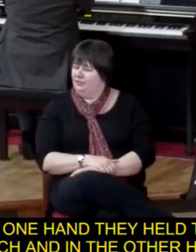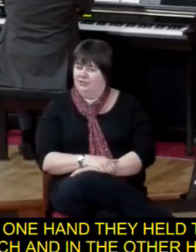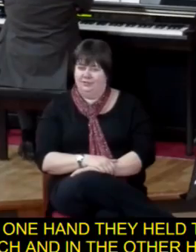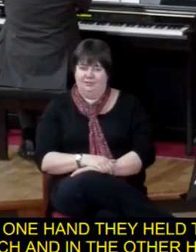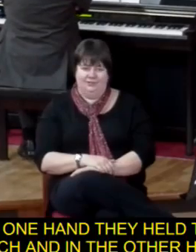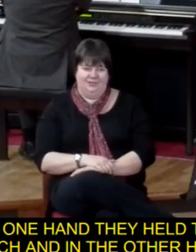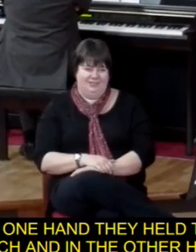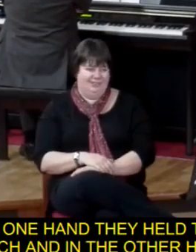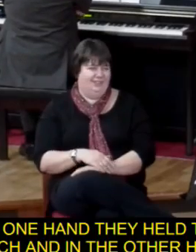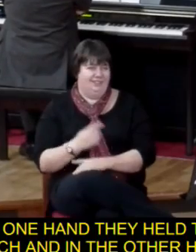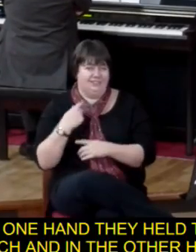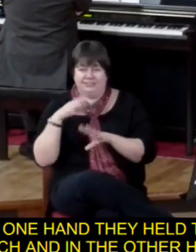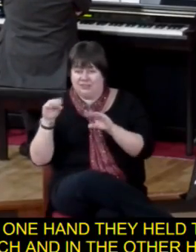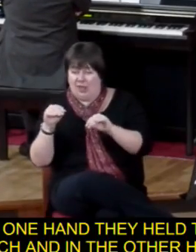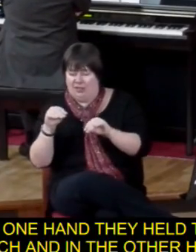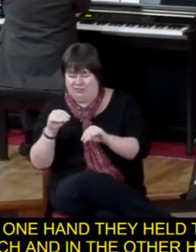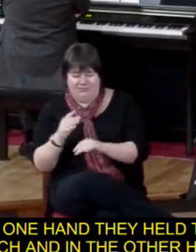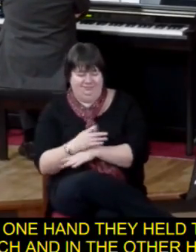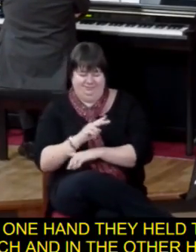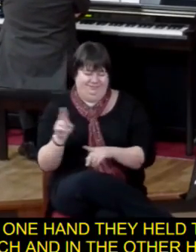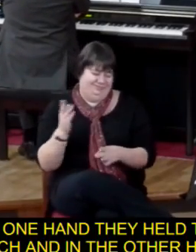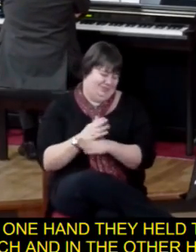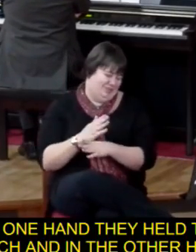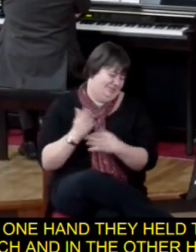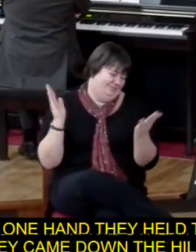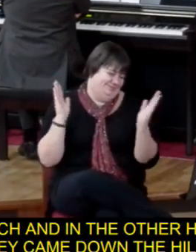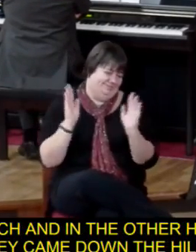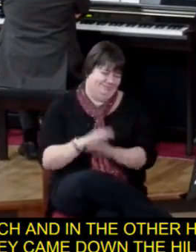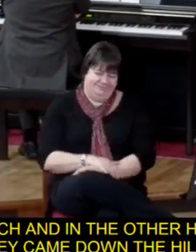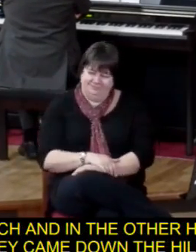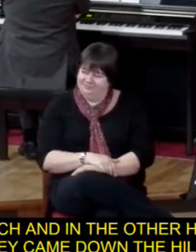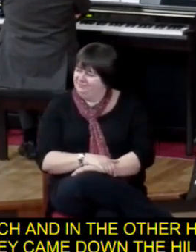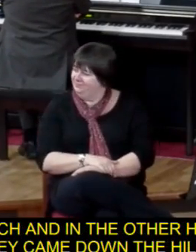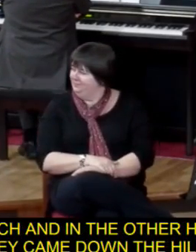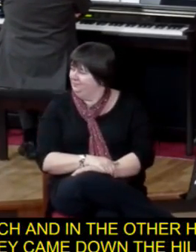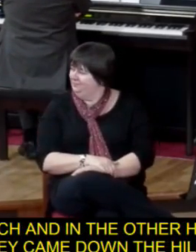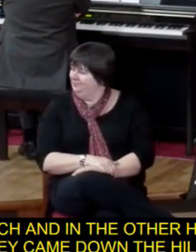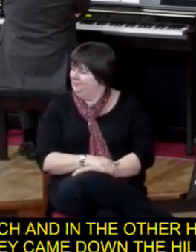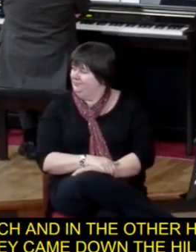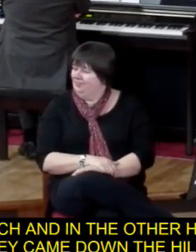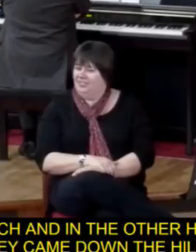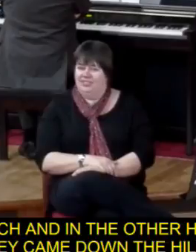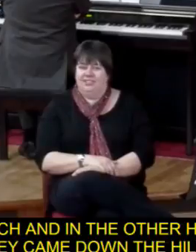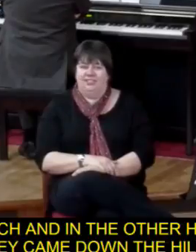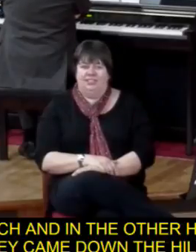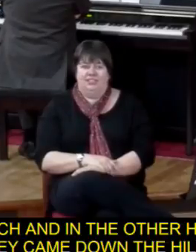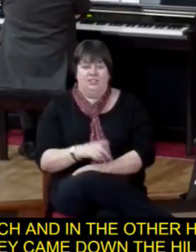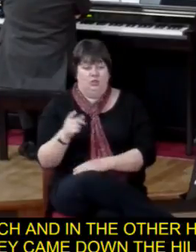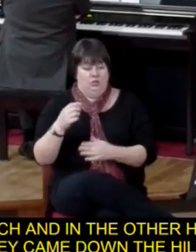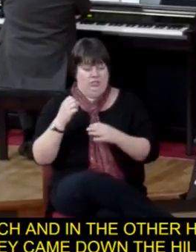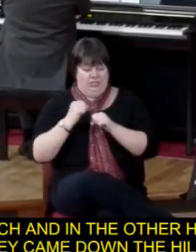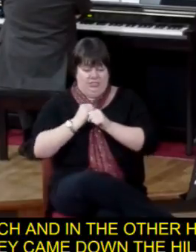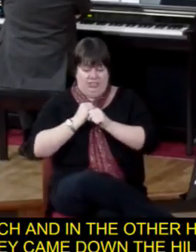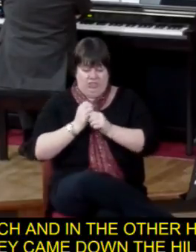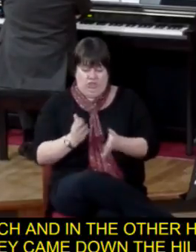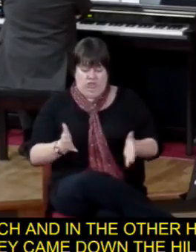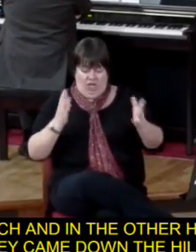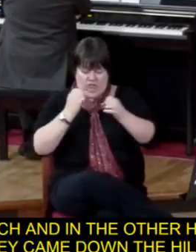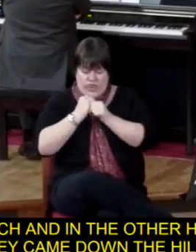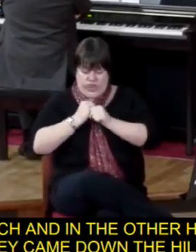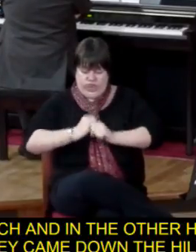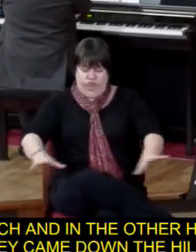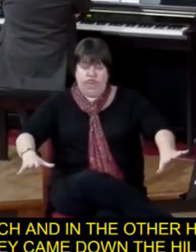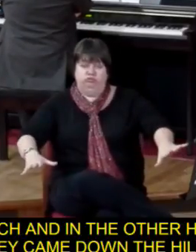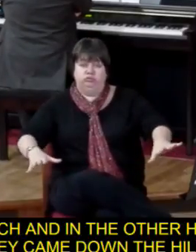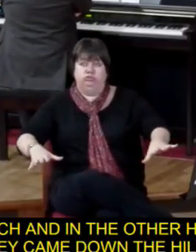Didn't work. Total waste of time. So they smashed the jar, they shone the